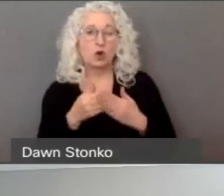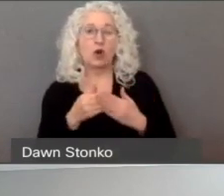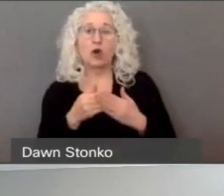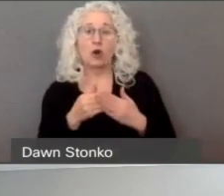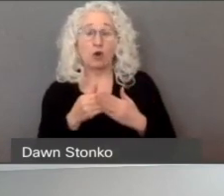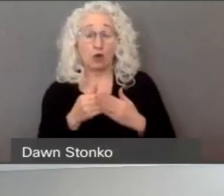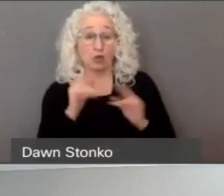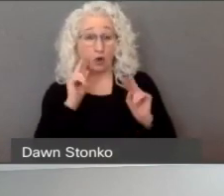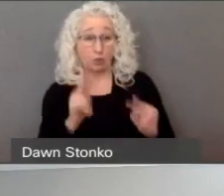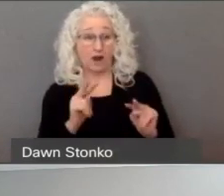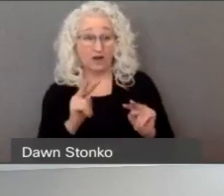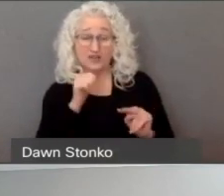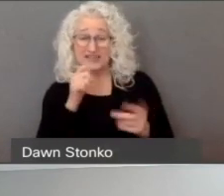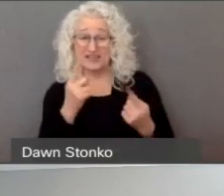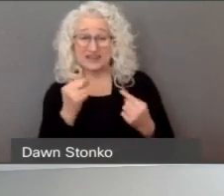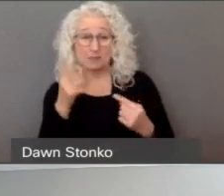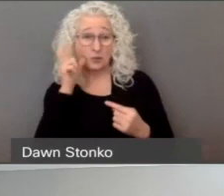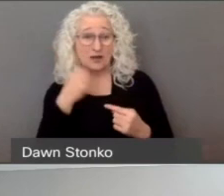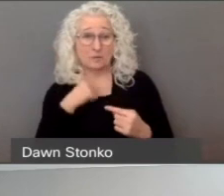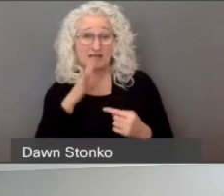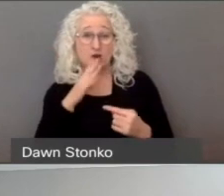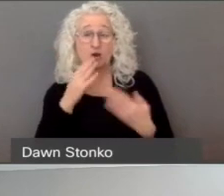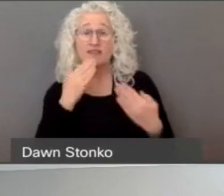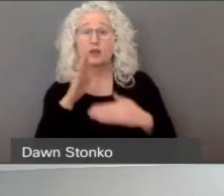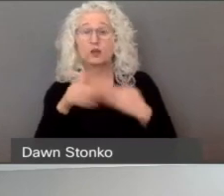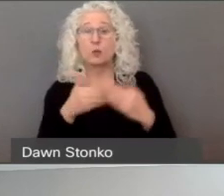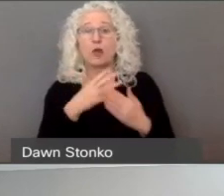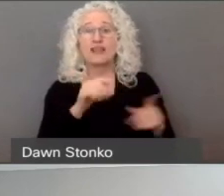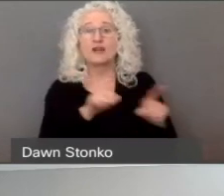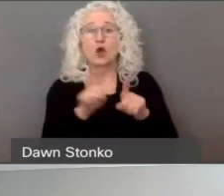So thank you all, and also thank Jennifer.